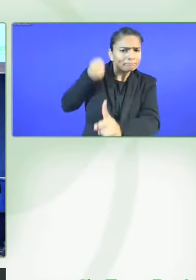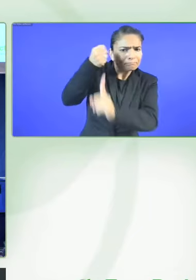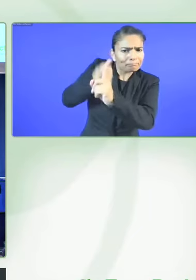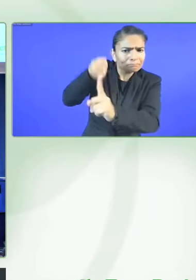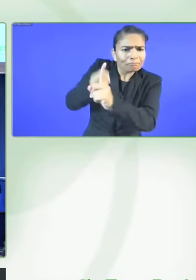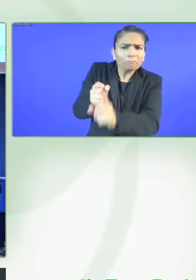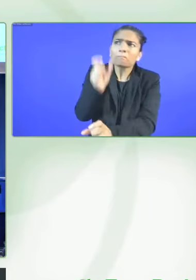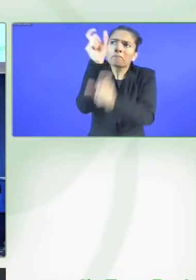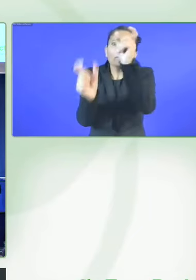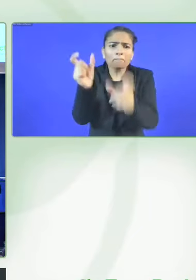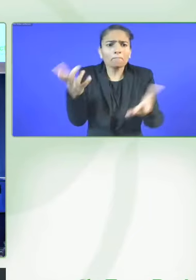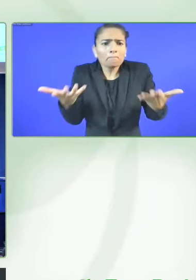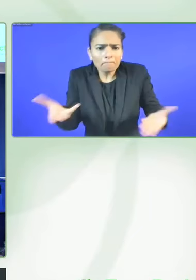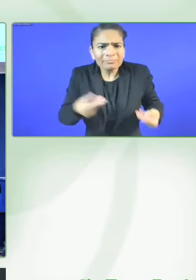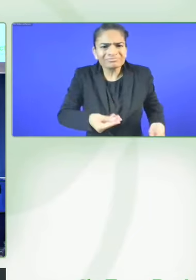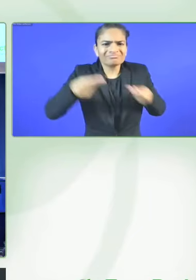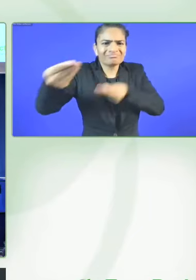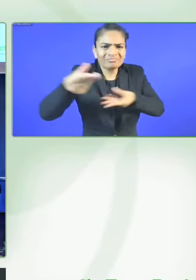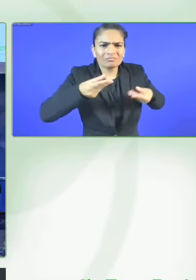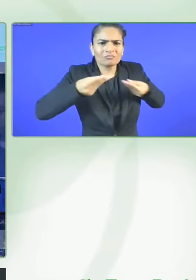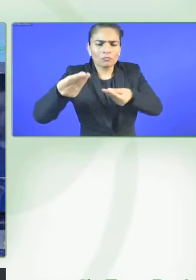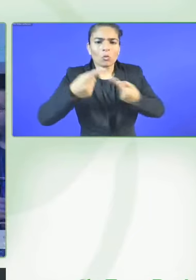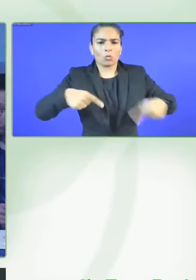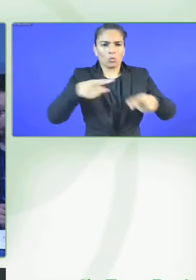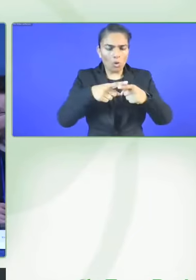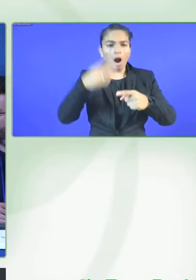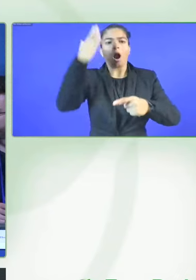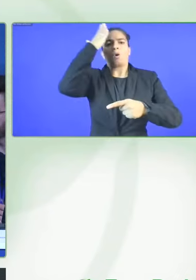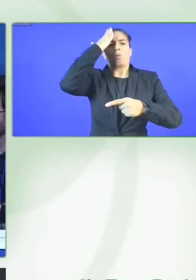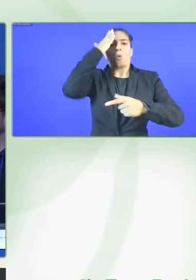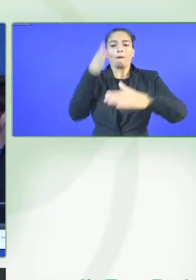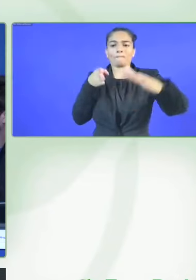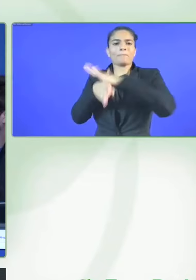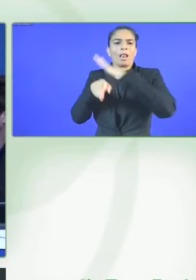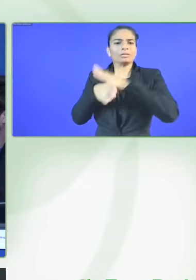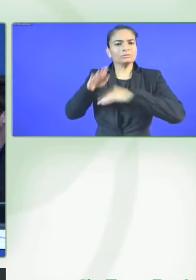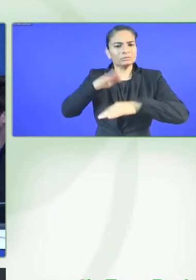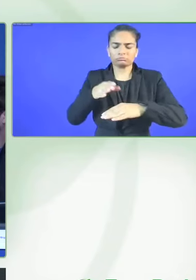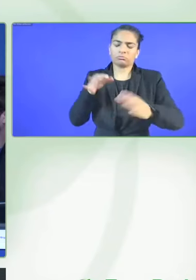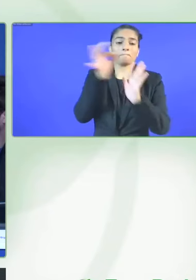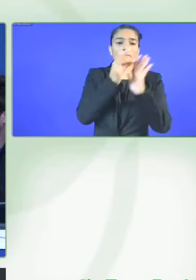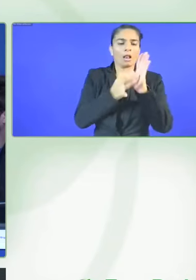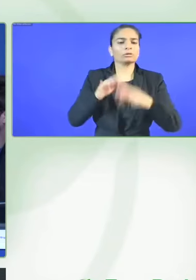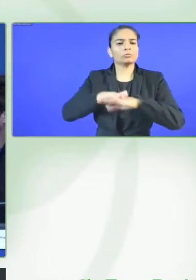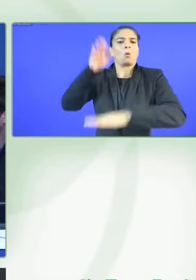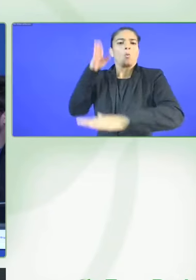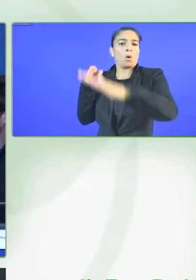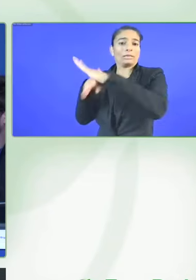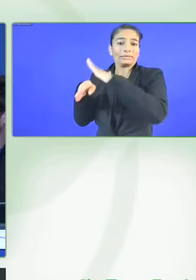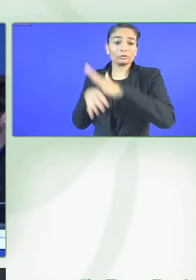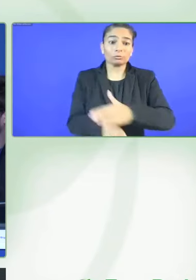The workshop will be at 10 tomorrow in M4. If you don't know where M4 is, it's downstairs,